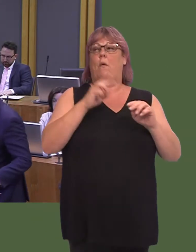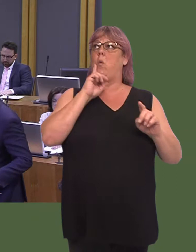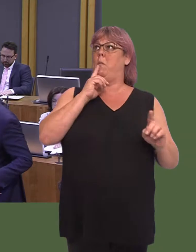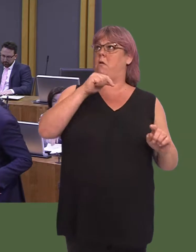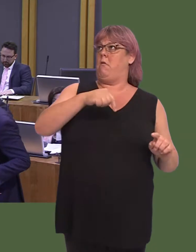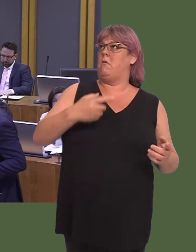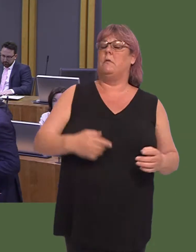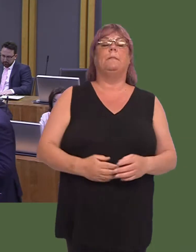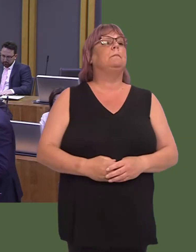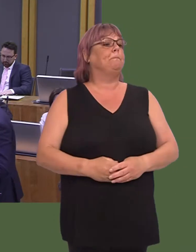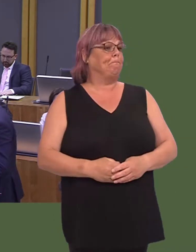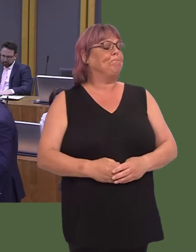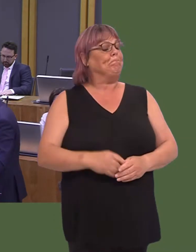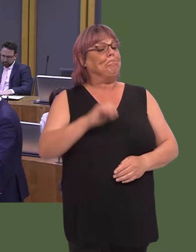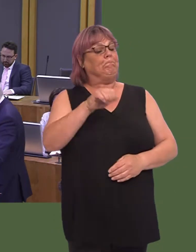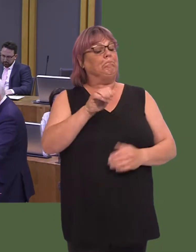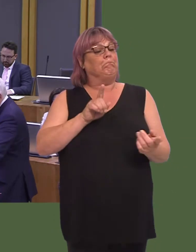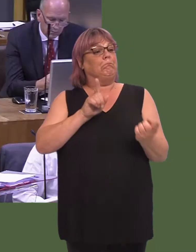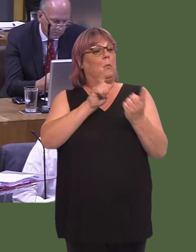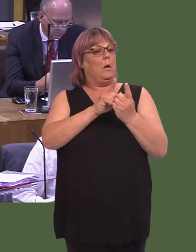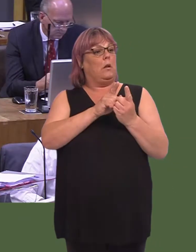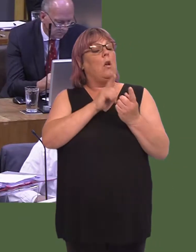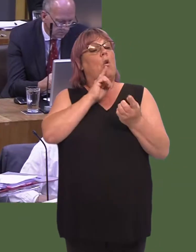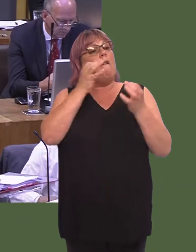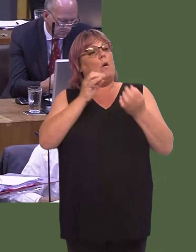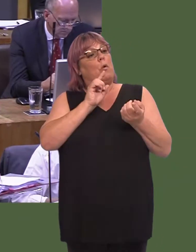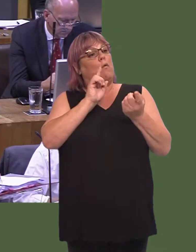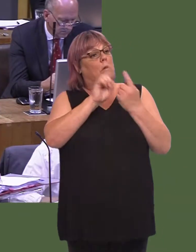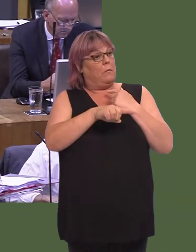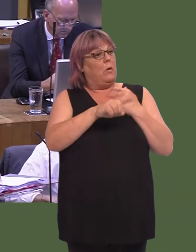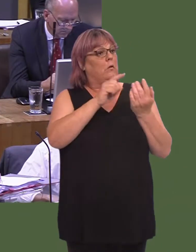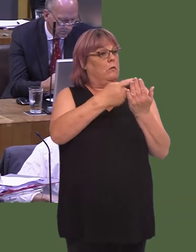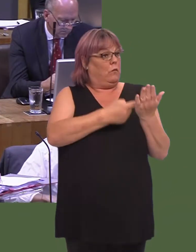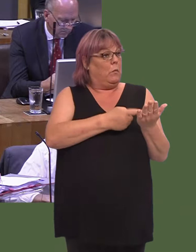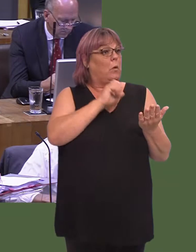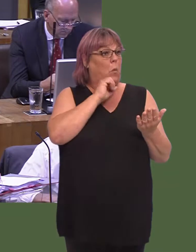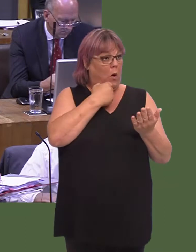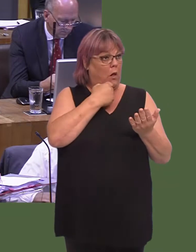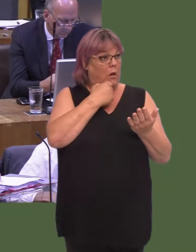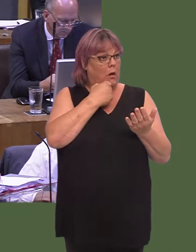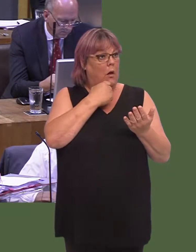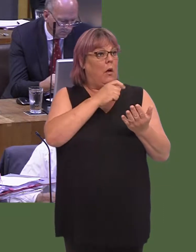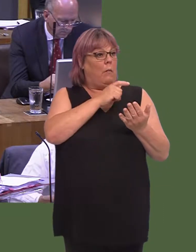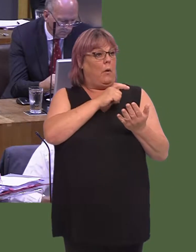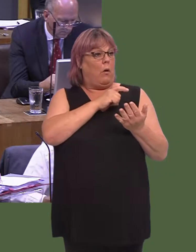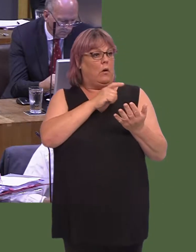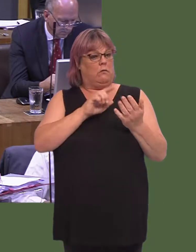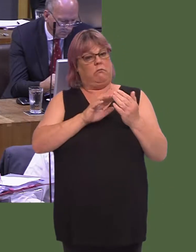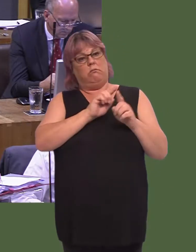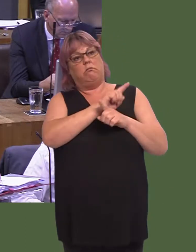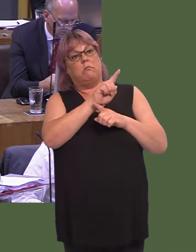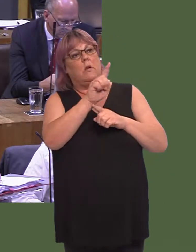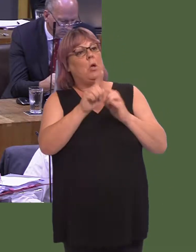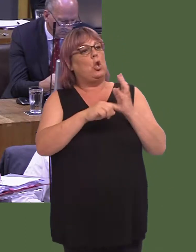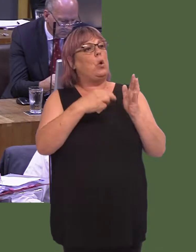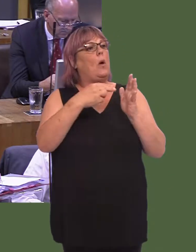I would be open to meet with the delegation to discuss the report. We will, of course, formally respond to the report during the UN examination on the Convention on the Elimination